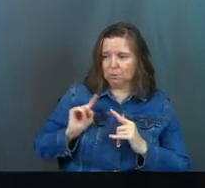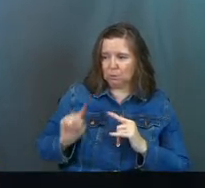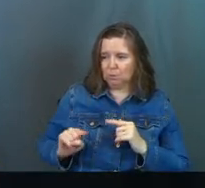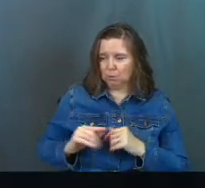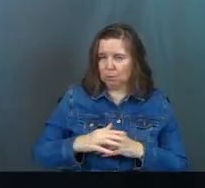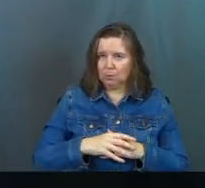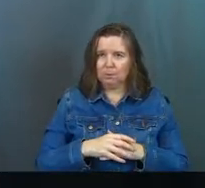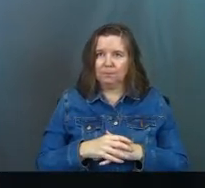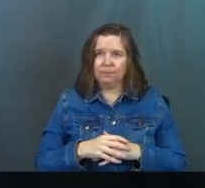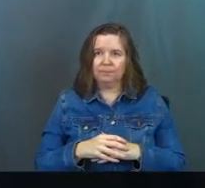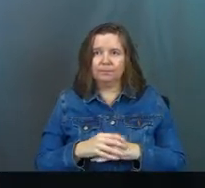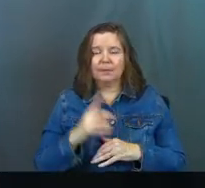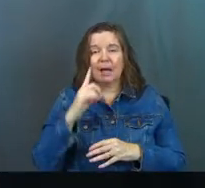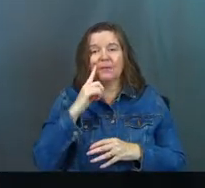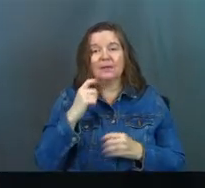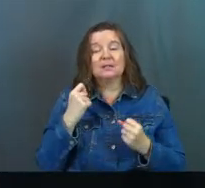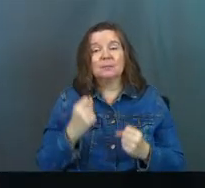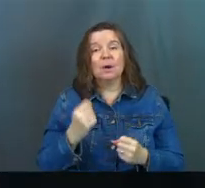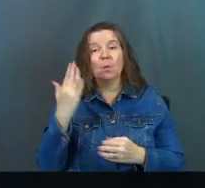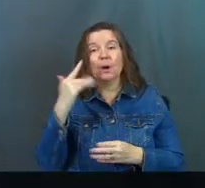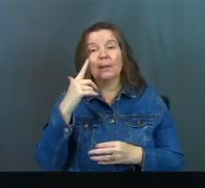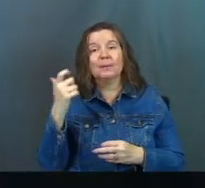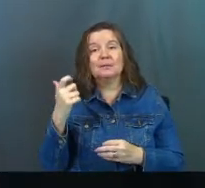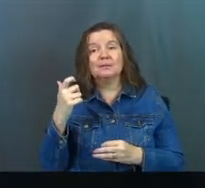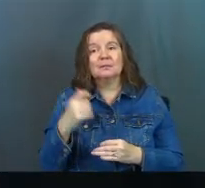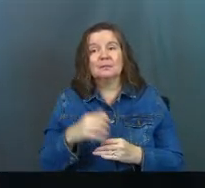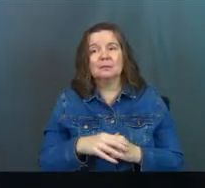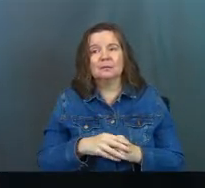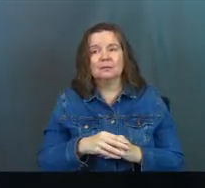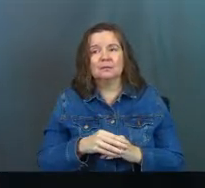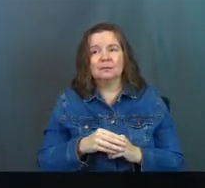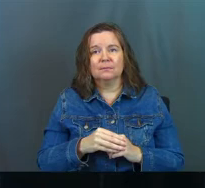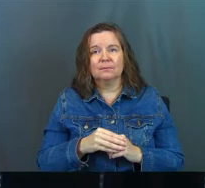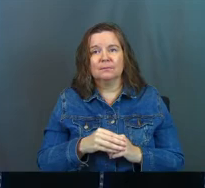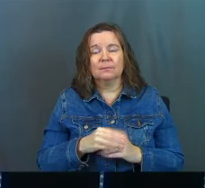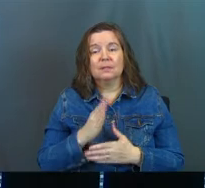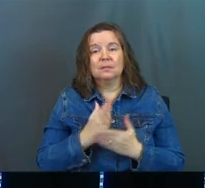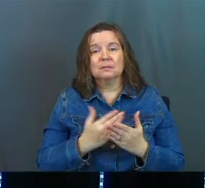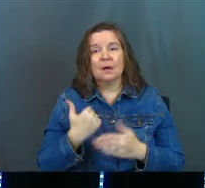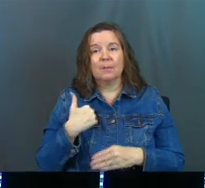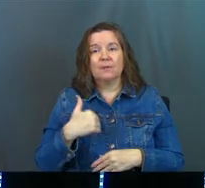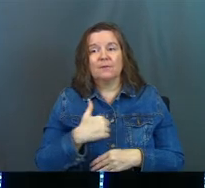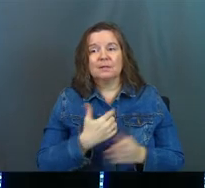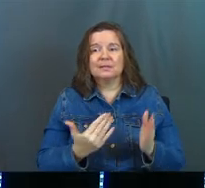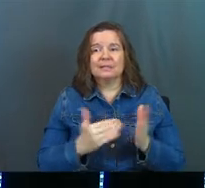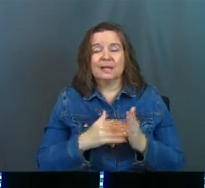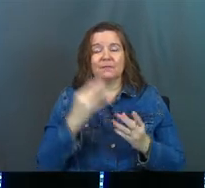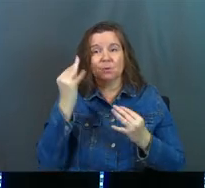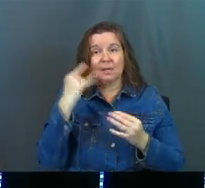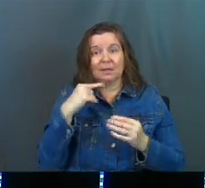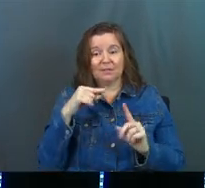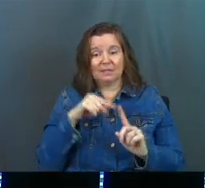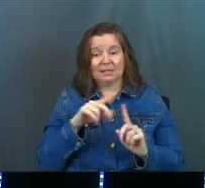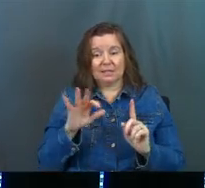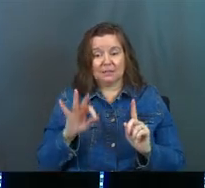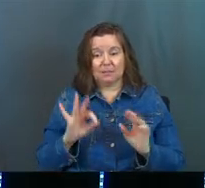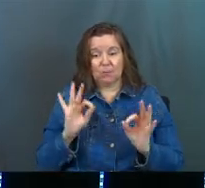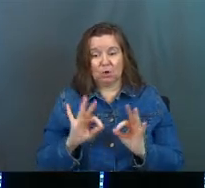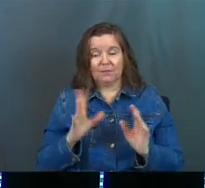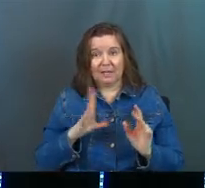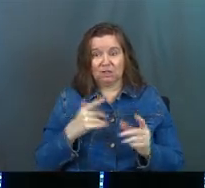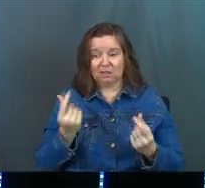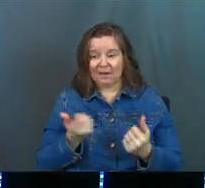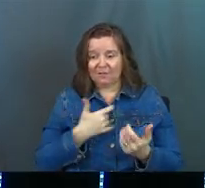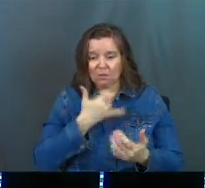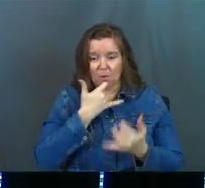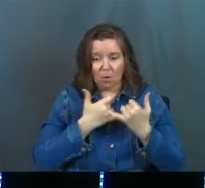you. I think that's so powerful because some of us, again, if you're thinking that he's this perfect guy, and she